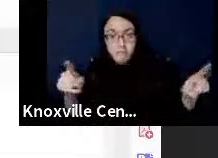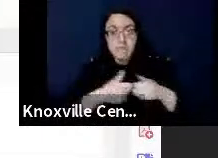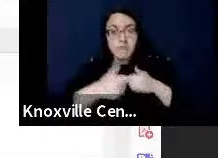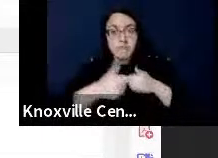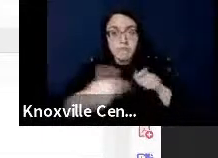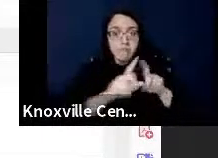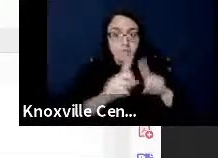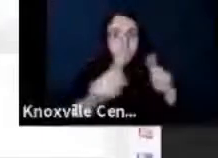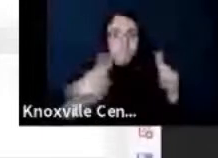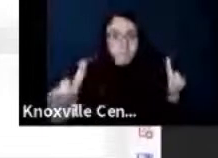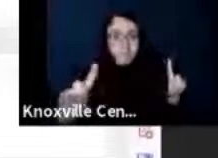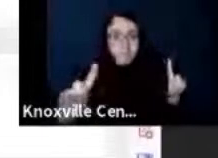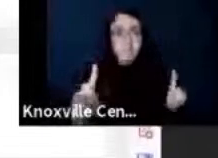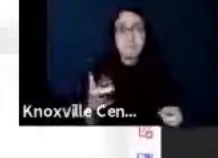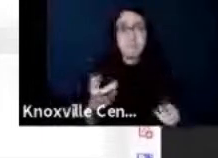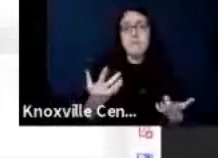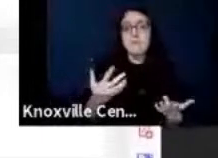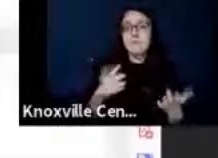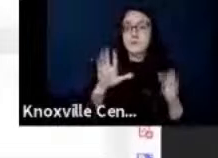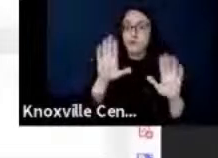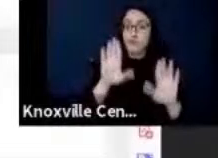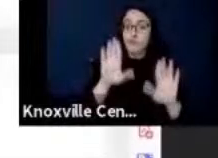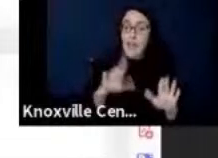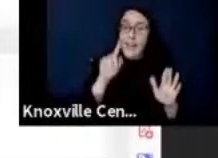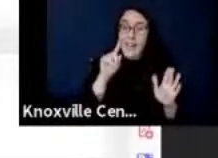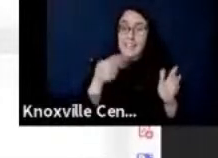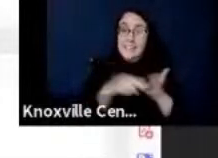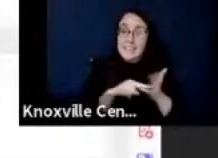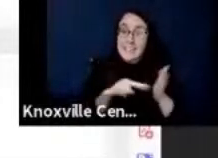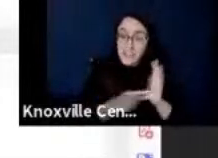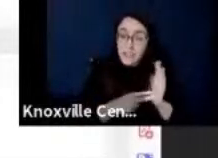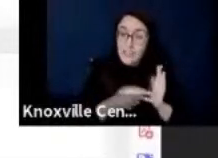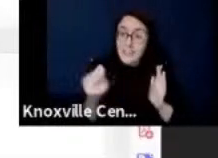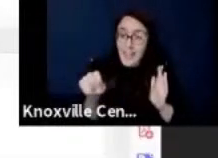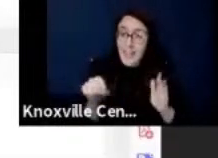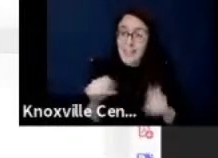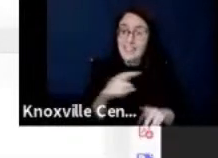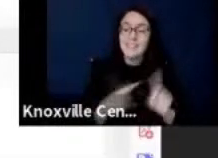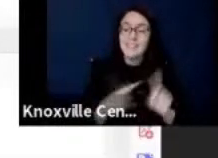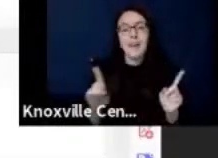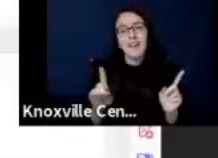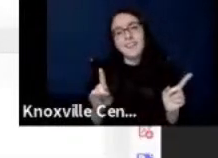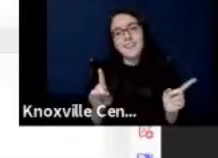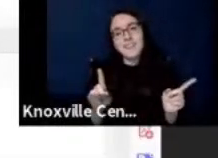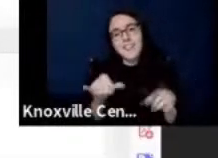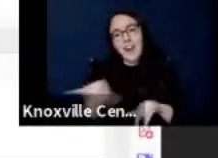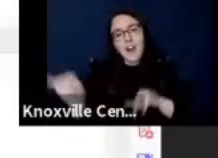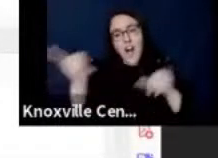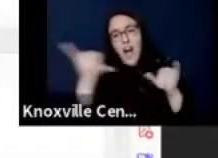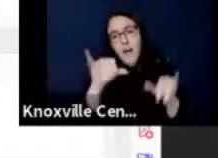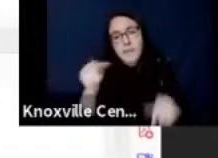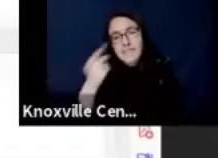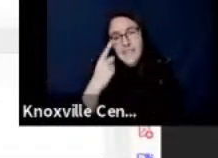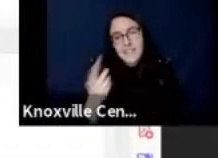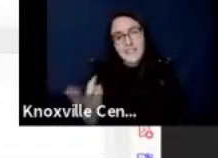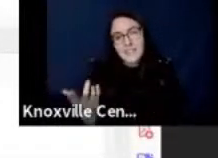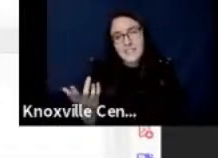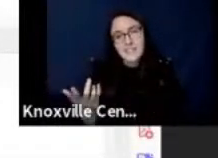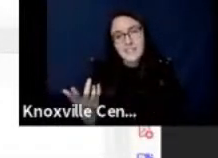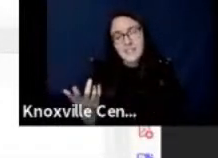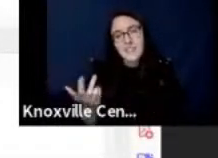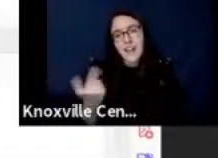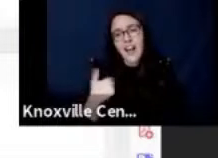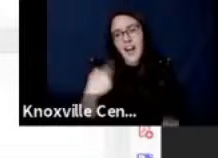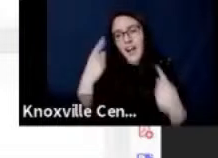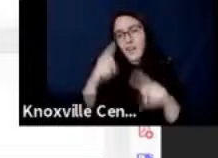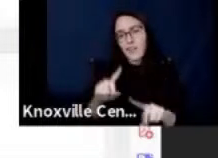that it's great intentioned, but it's really kind of common sense. And I agree with you, Dr. Gocher. I think sometimes